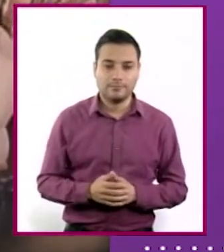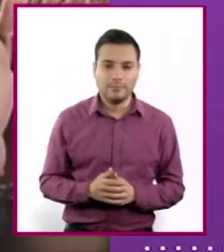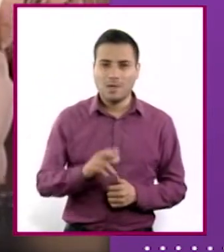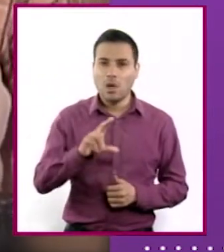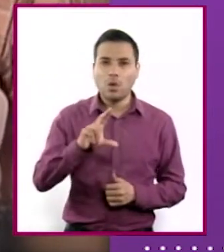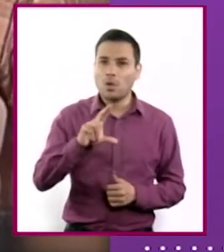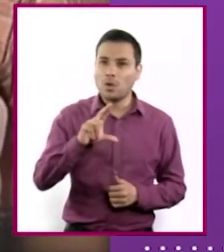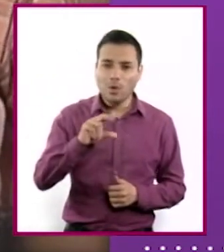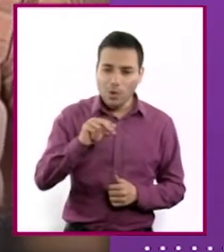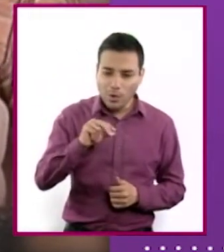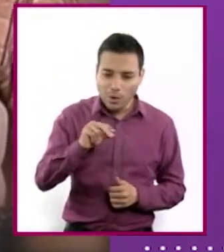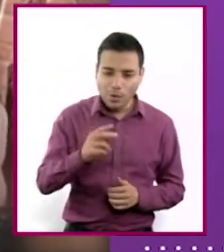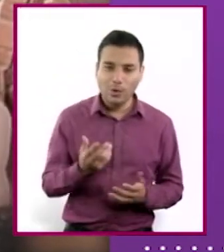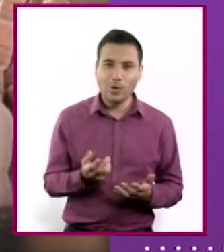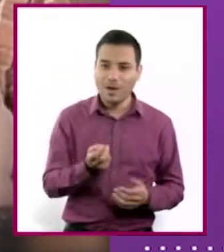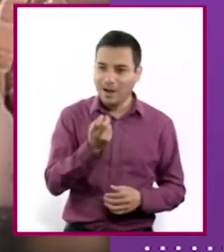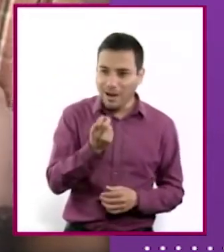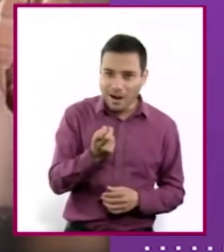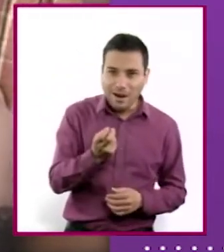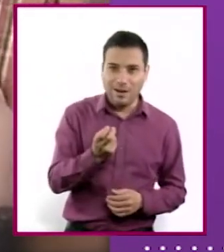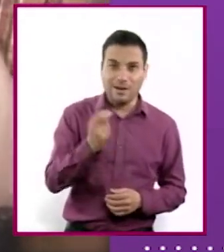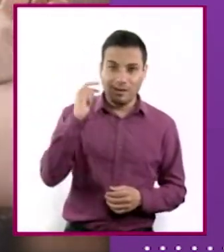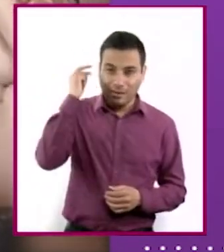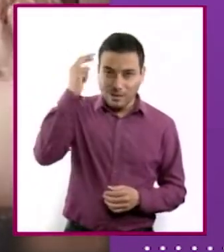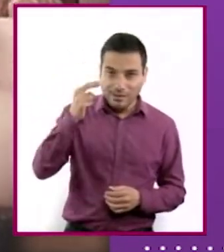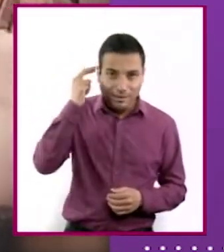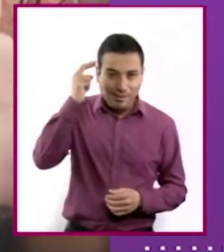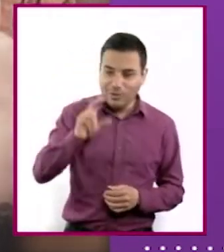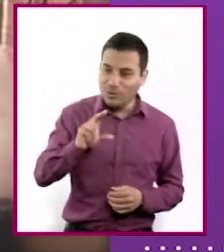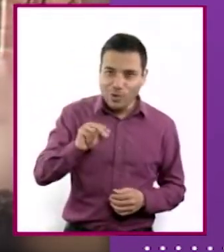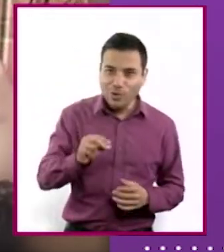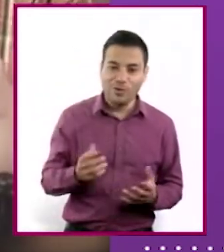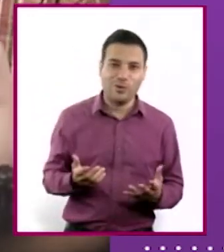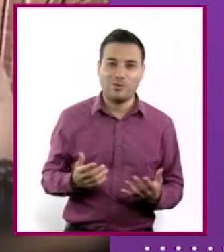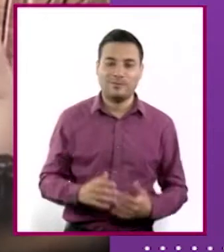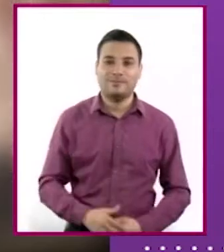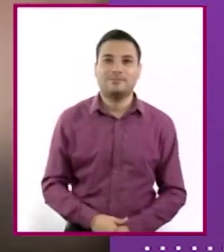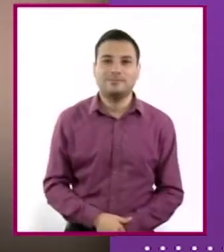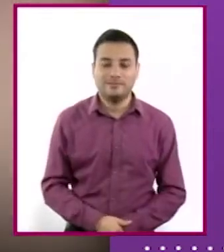No, Miguel. This one is not the king.